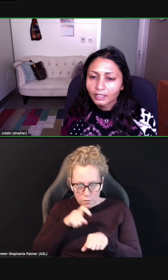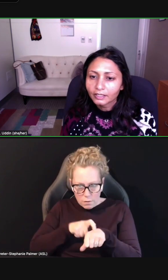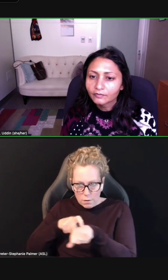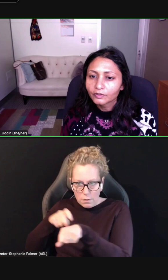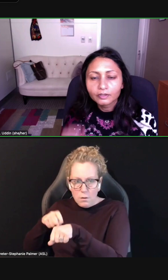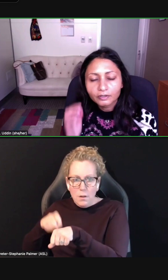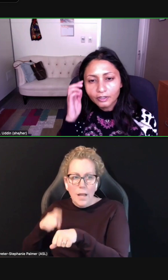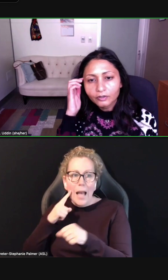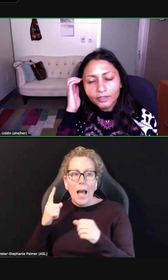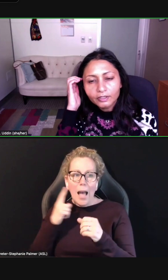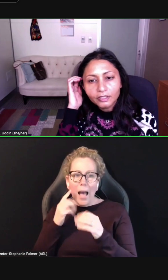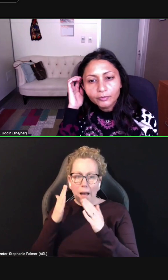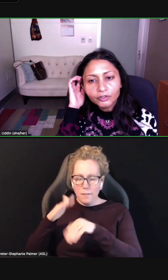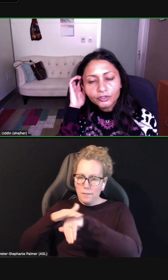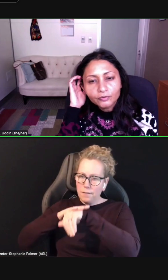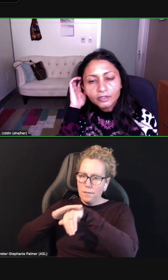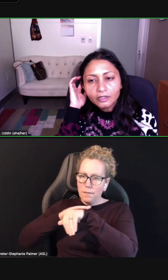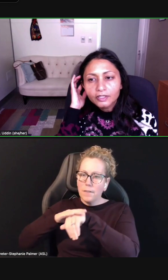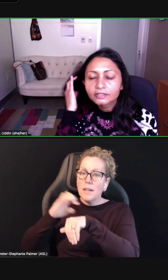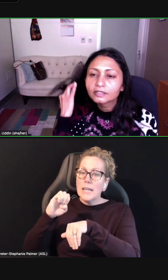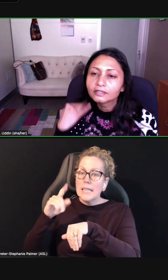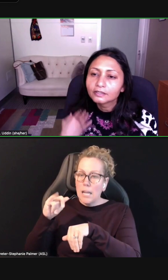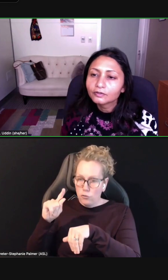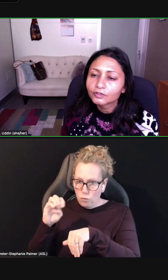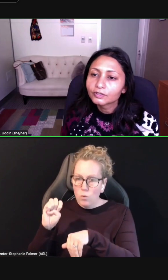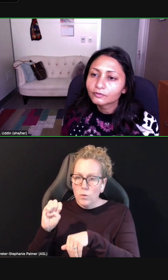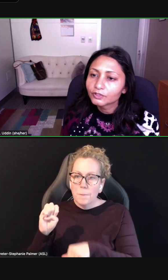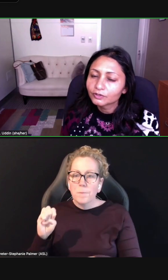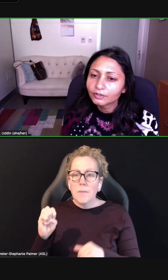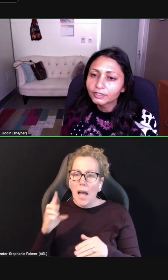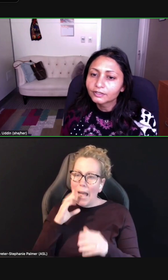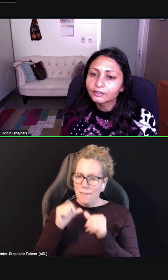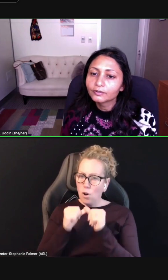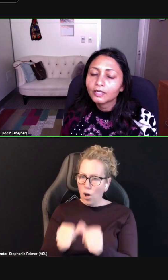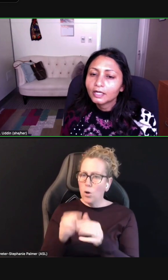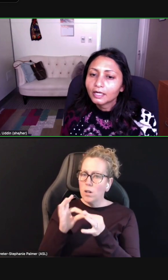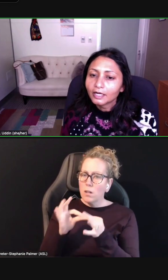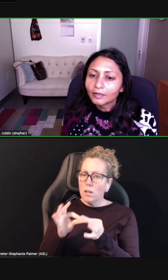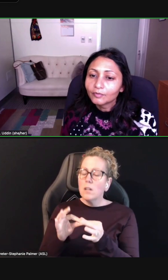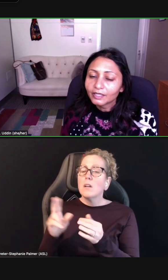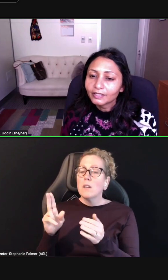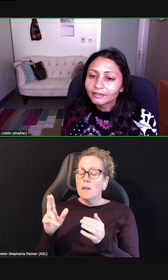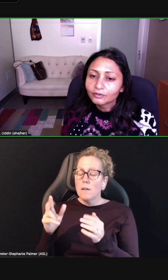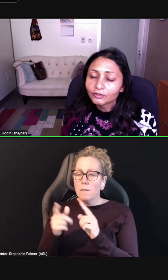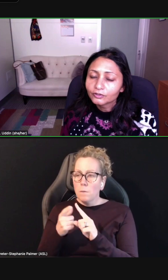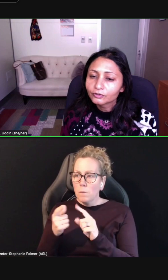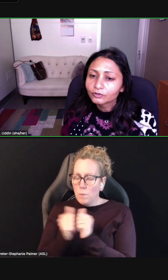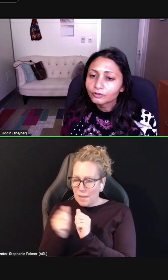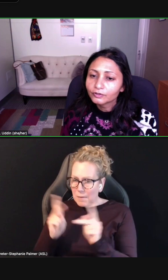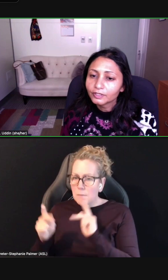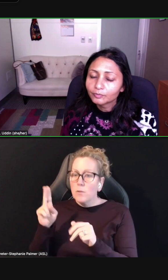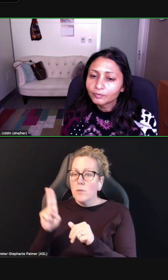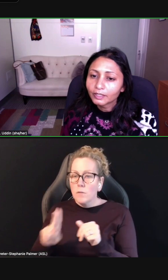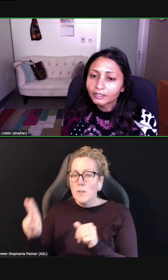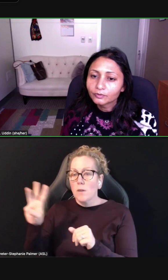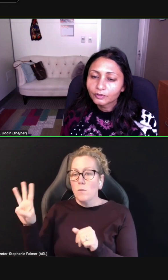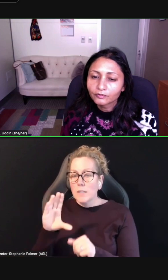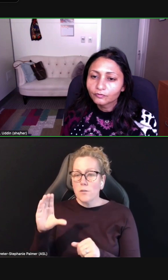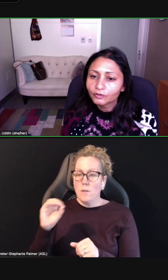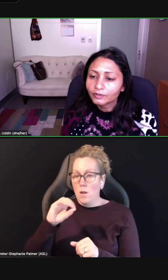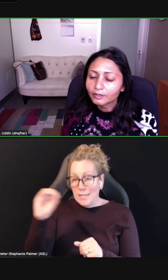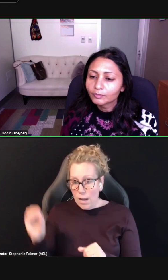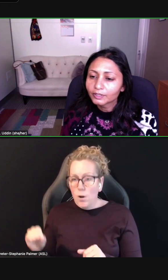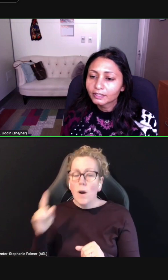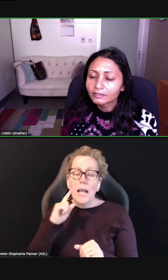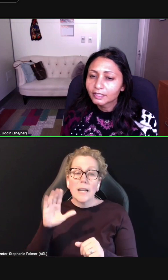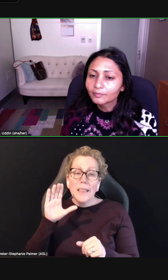electrodes. I have an ongoing collaboration with colleagues at the University of Western Ontario, and their neurosurgical unit is one of